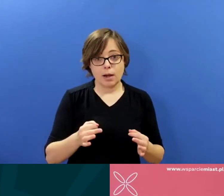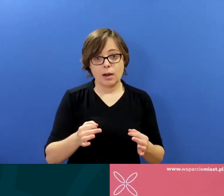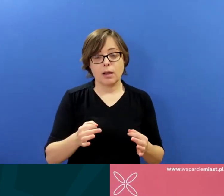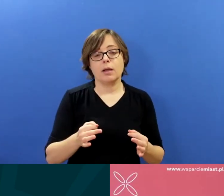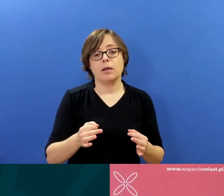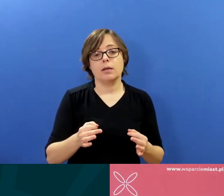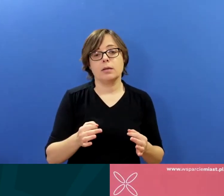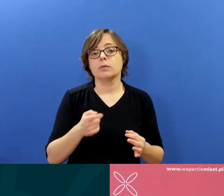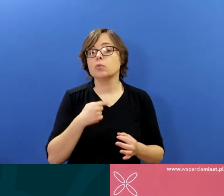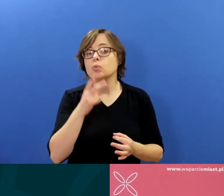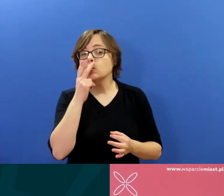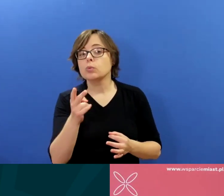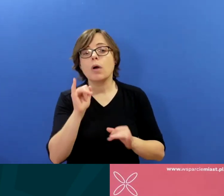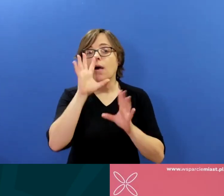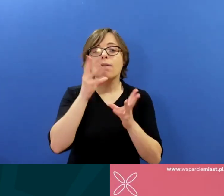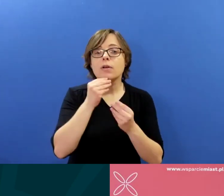right now,